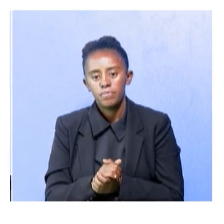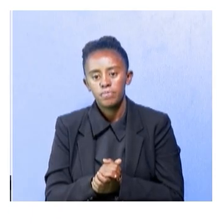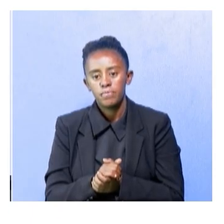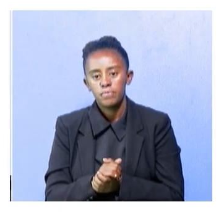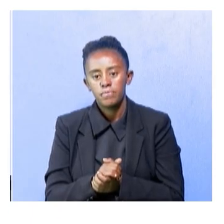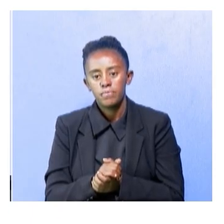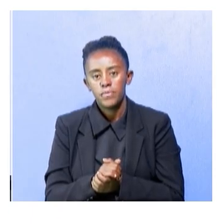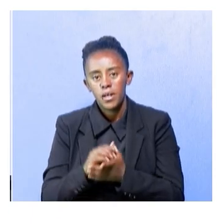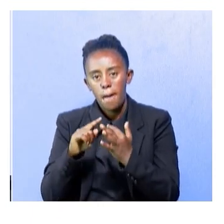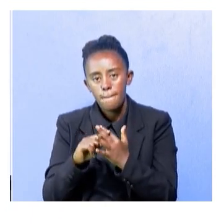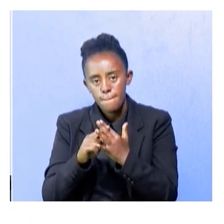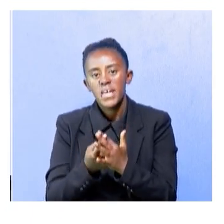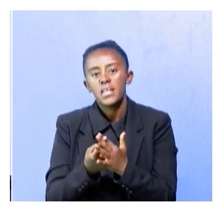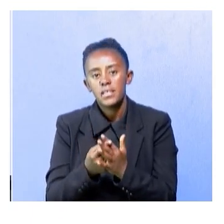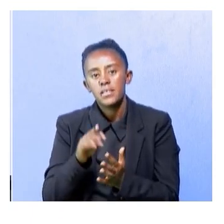begins